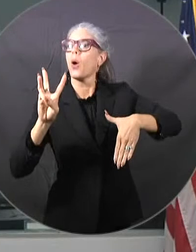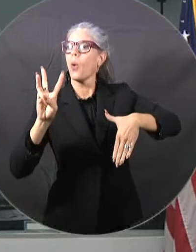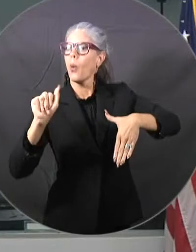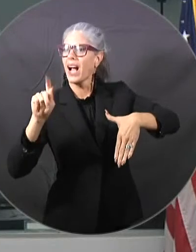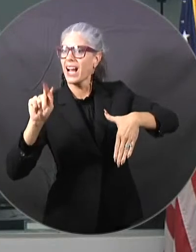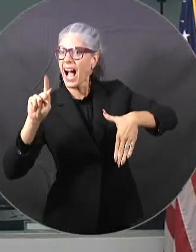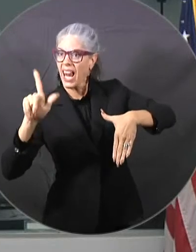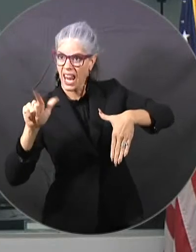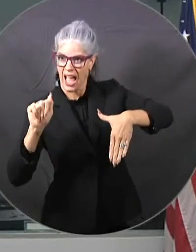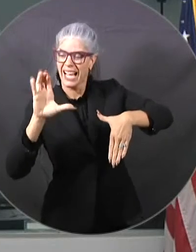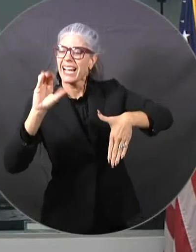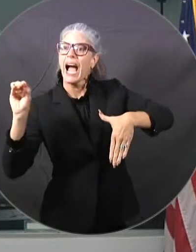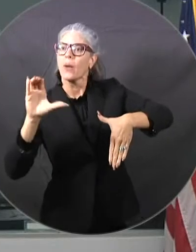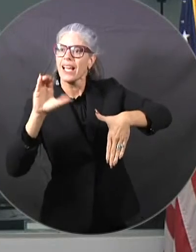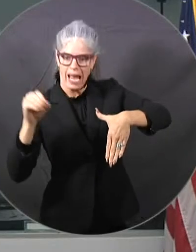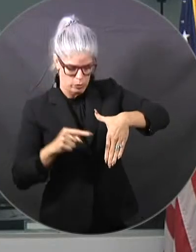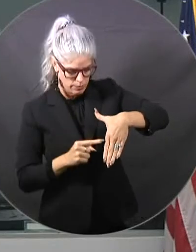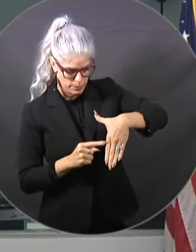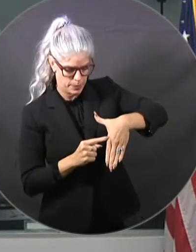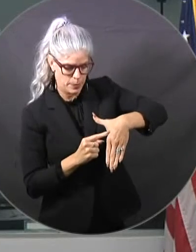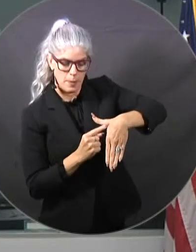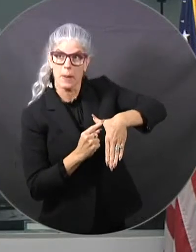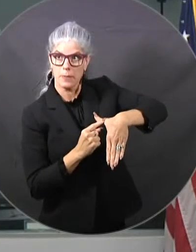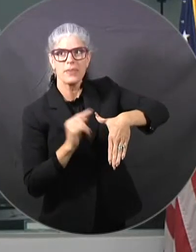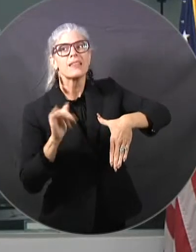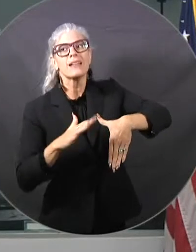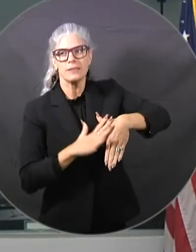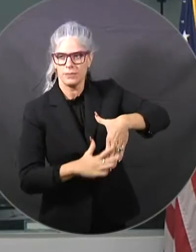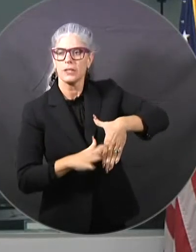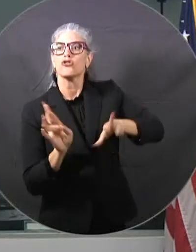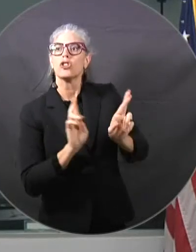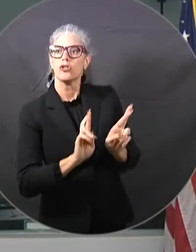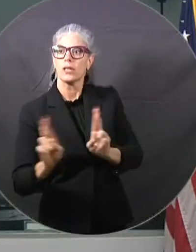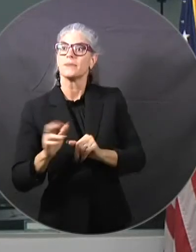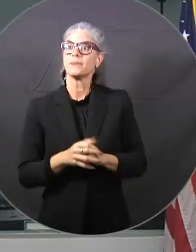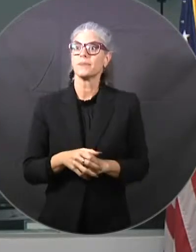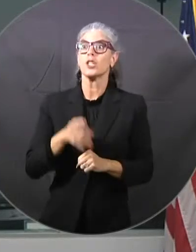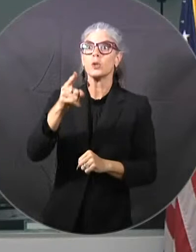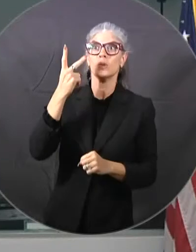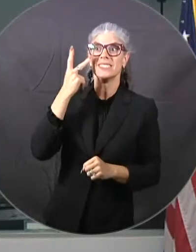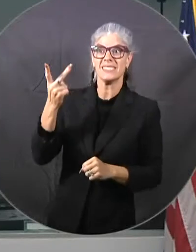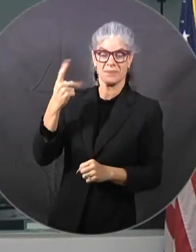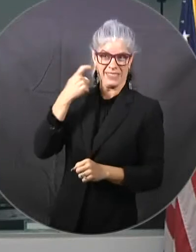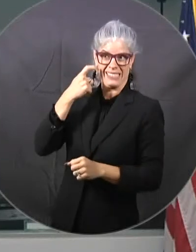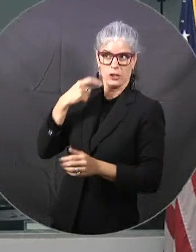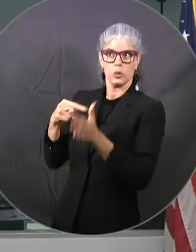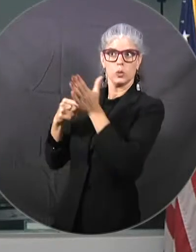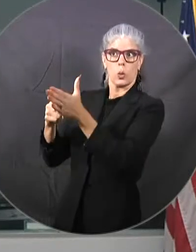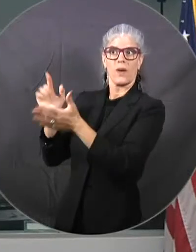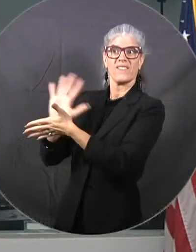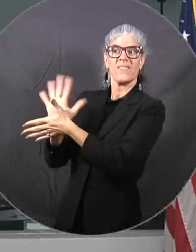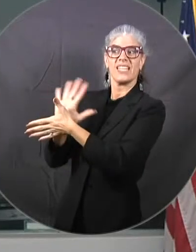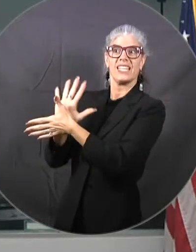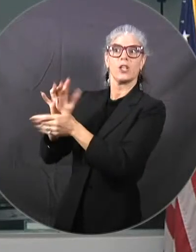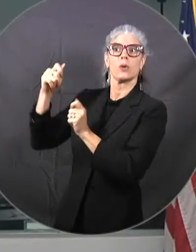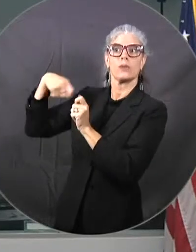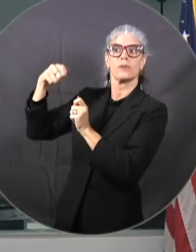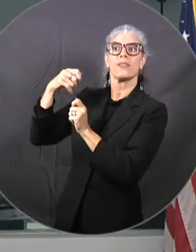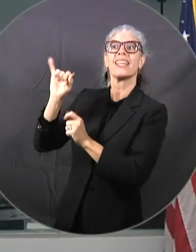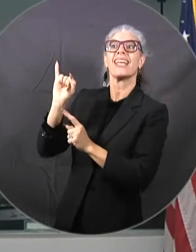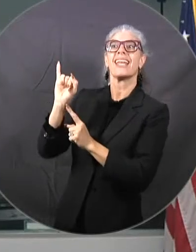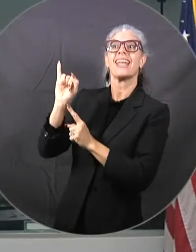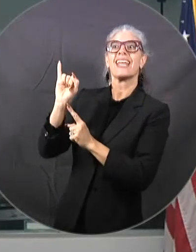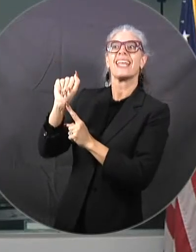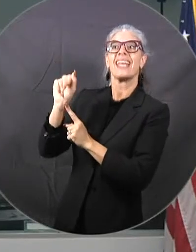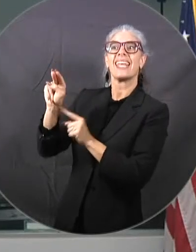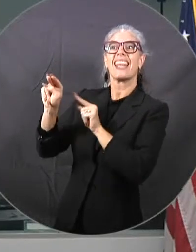see playing over here on the right is storm surge. This is something that happened in Hurricane Ian on Fort Myers Beach. It is a classic example